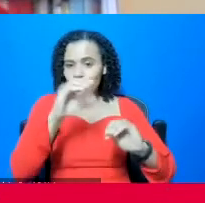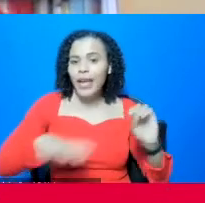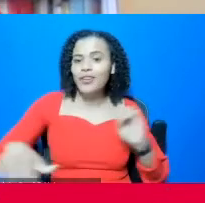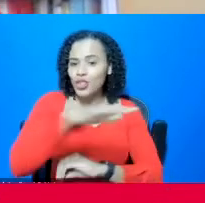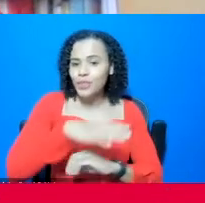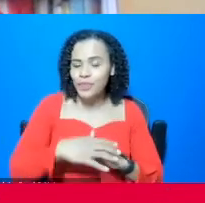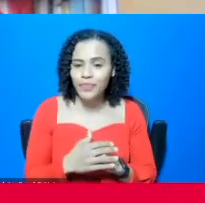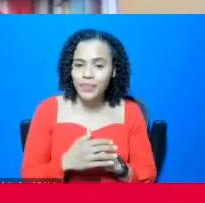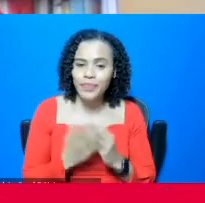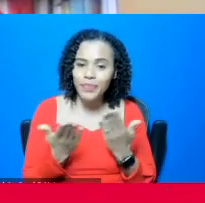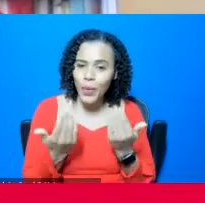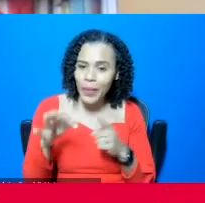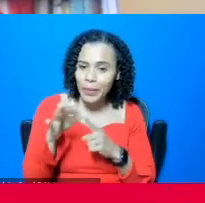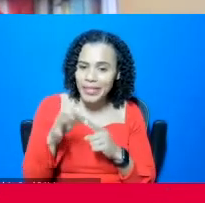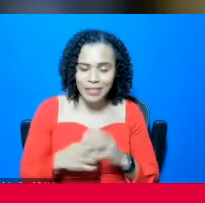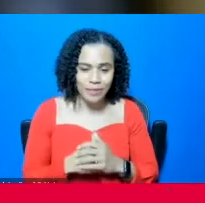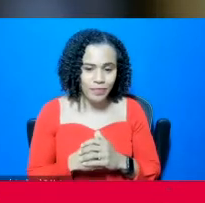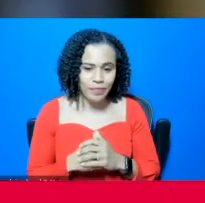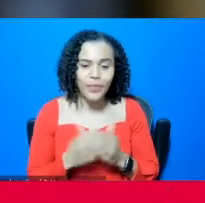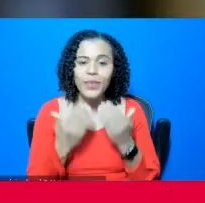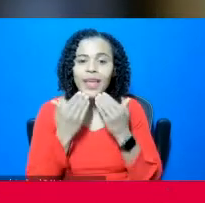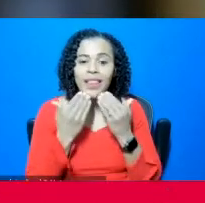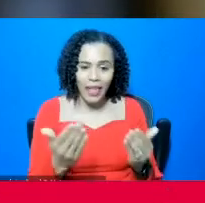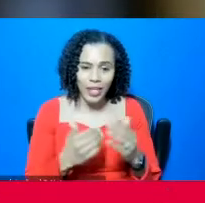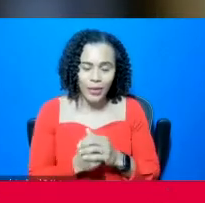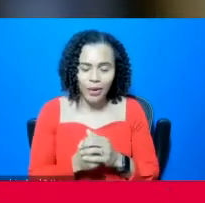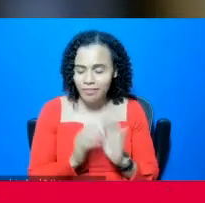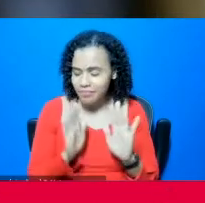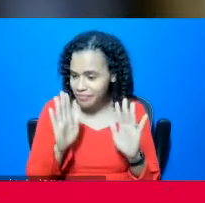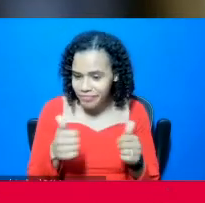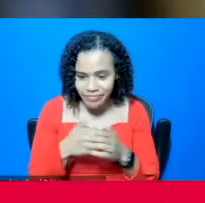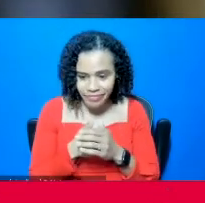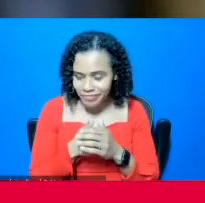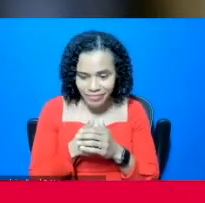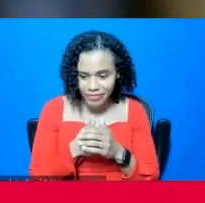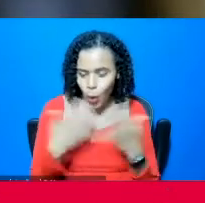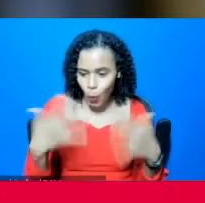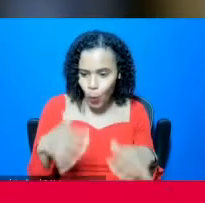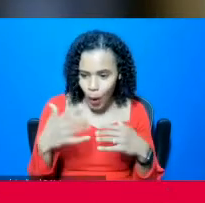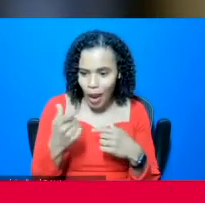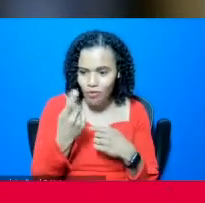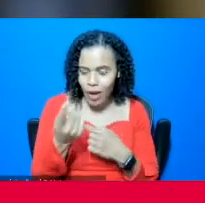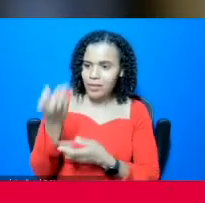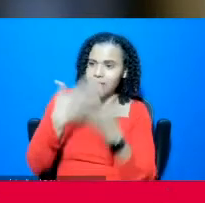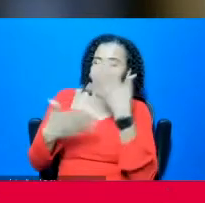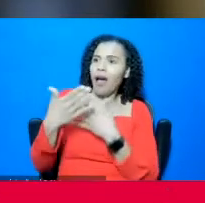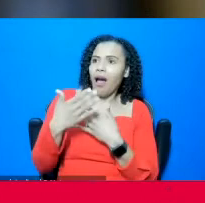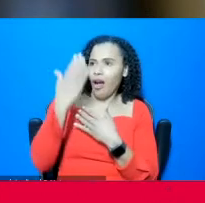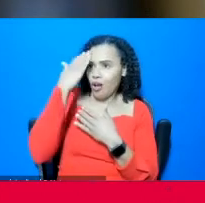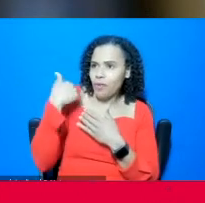Yeah, Piers, take it away. Thank you. I always forget all of the different things that I've done, so it's nice to be